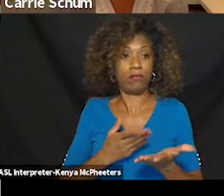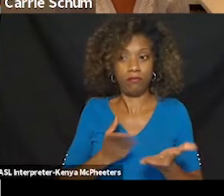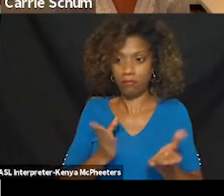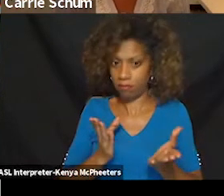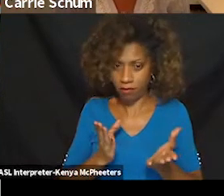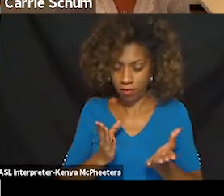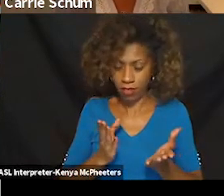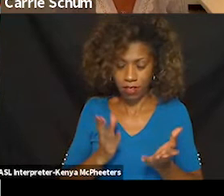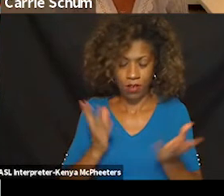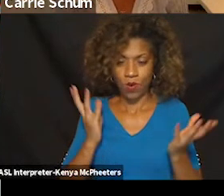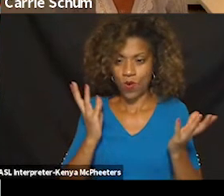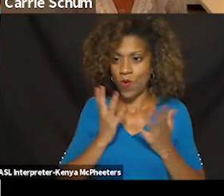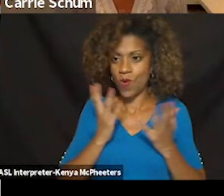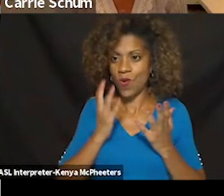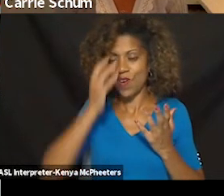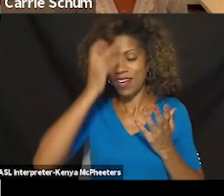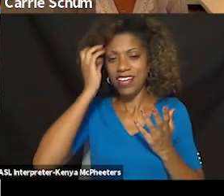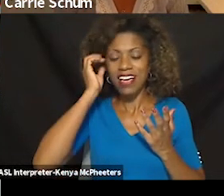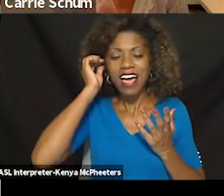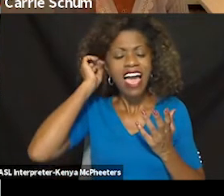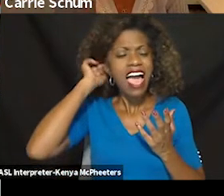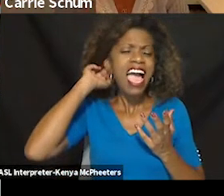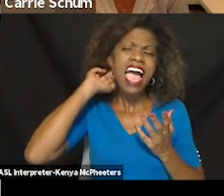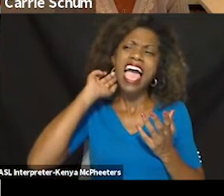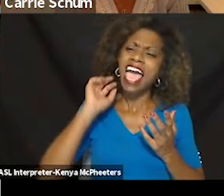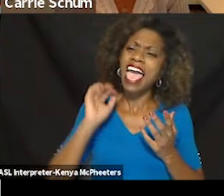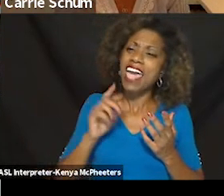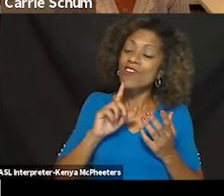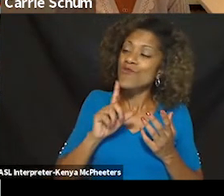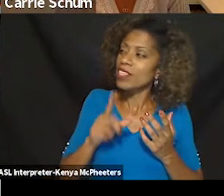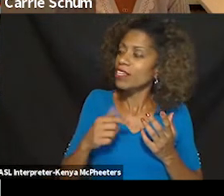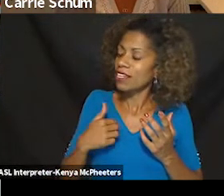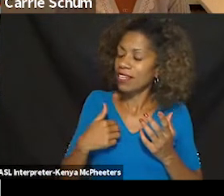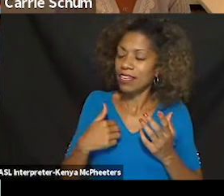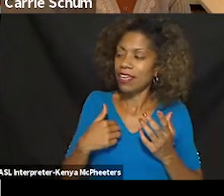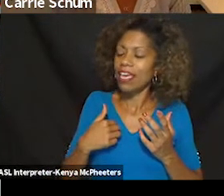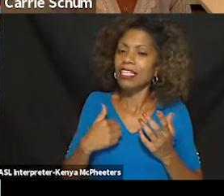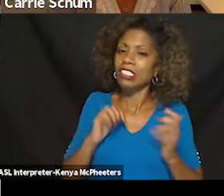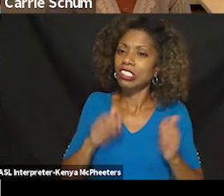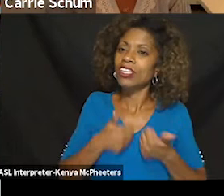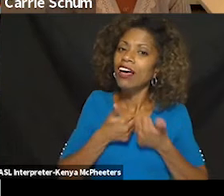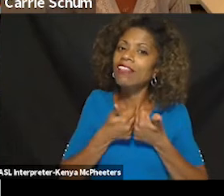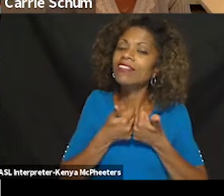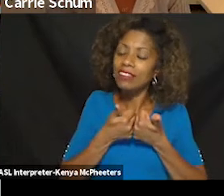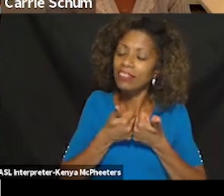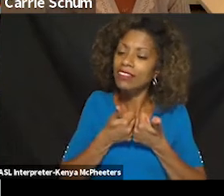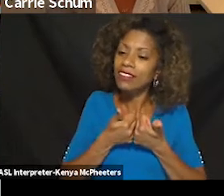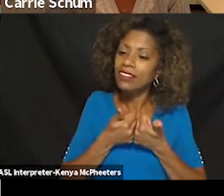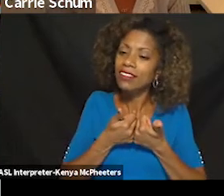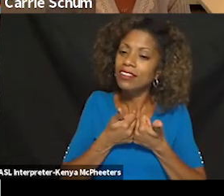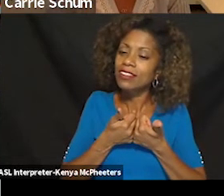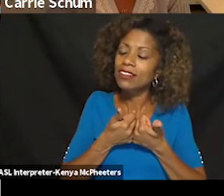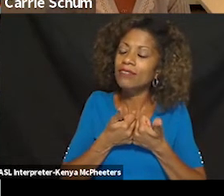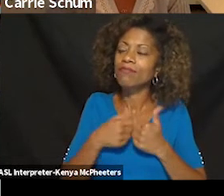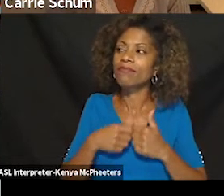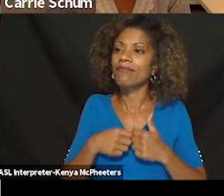audience. And I think the big challenge was, for truly the first time in my career, my audience actually was the general